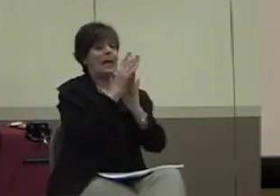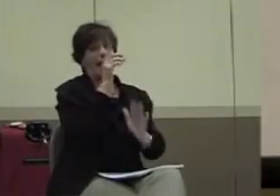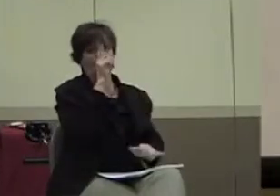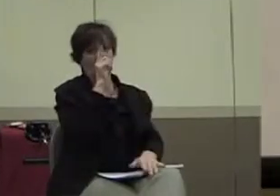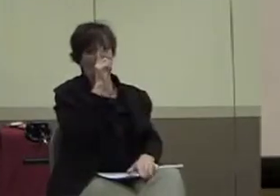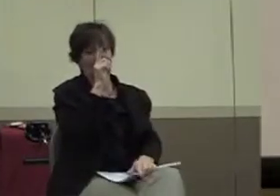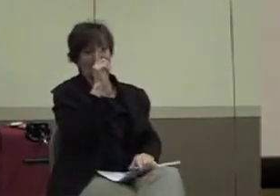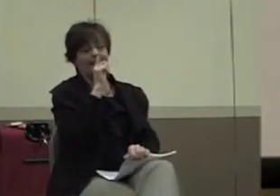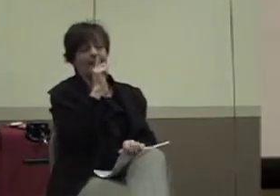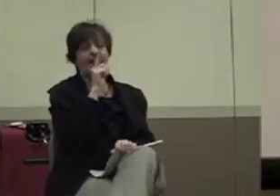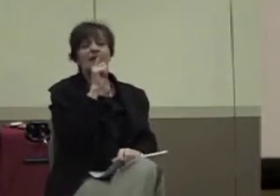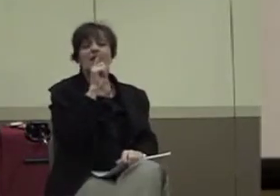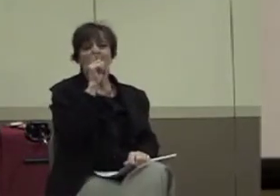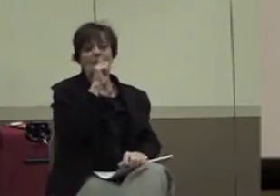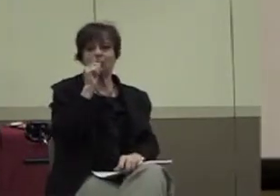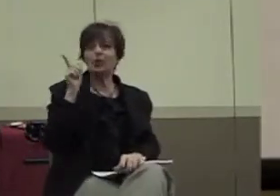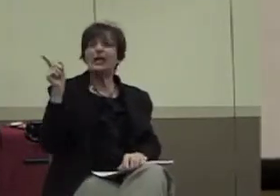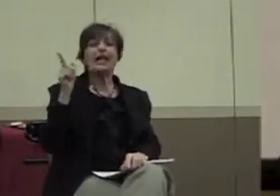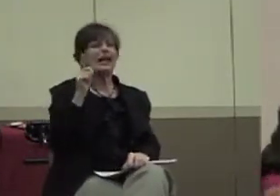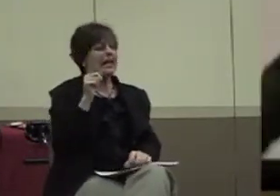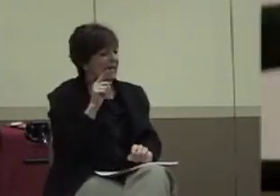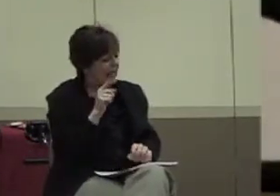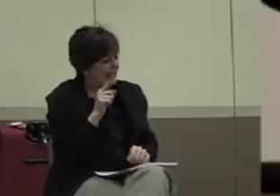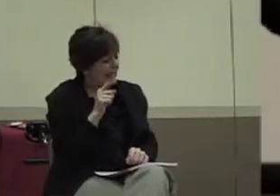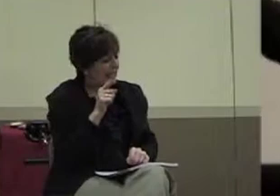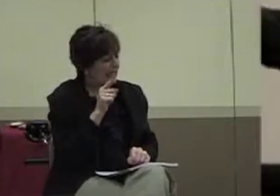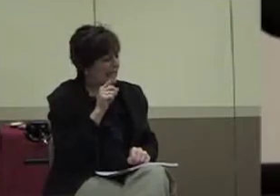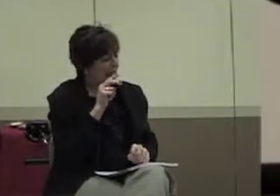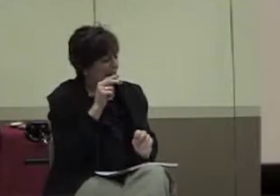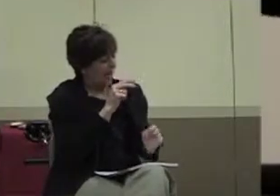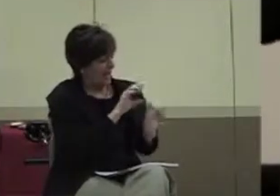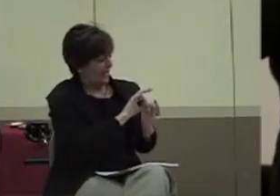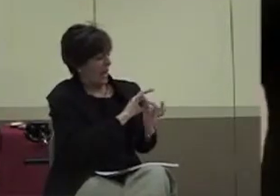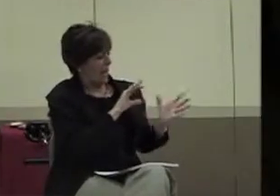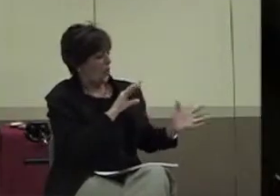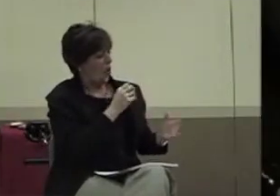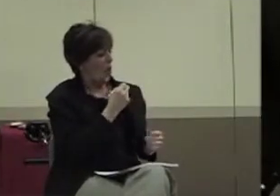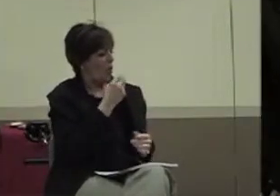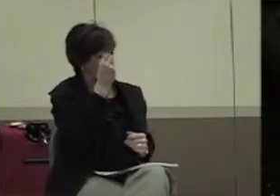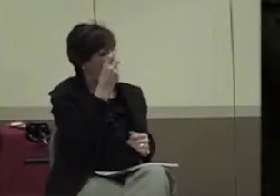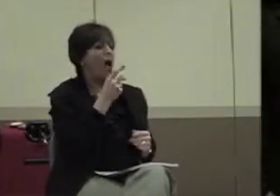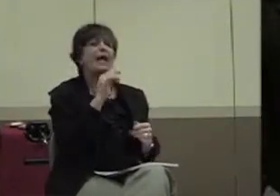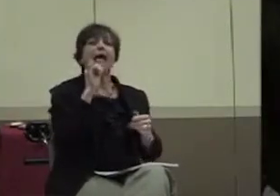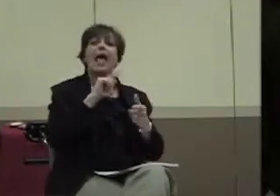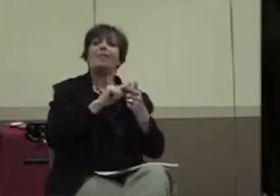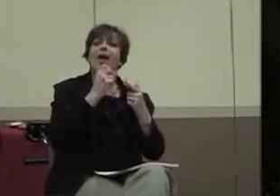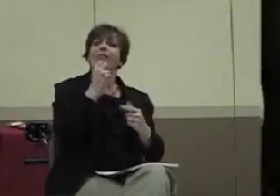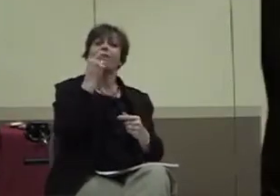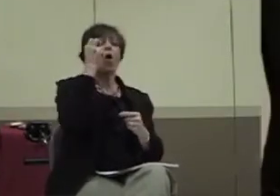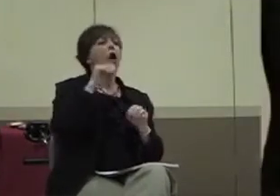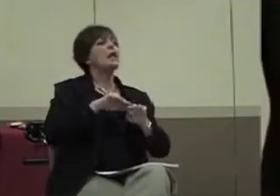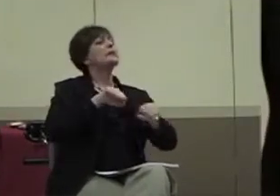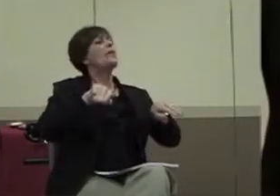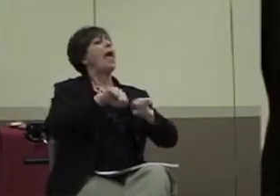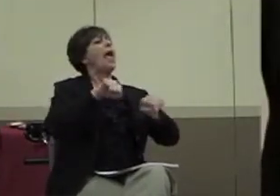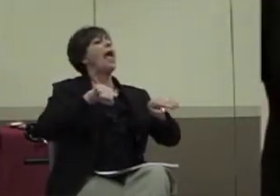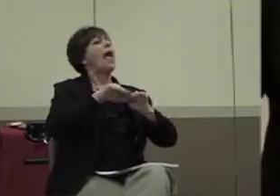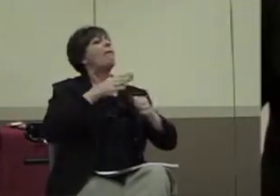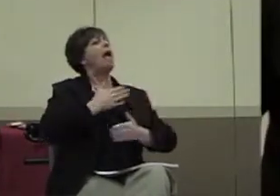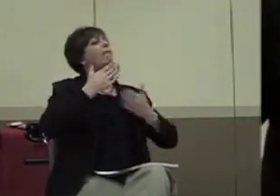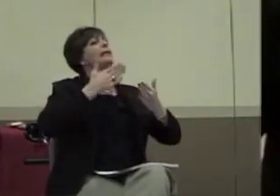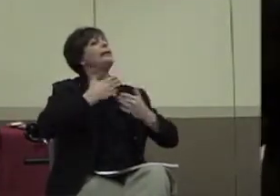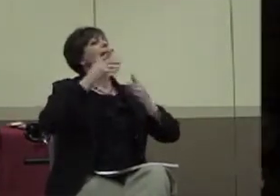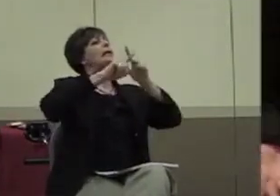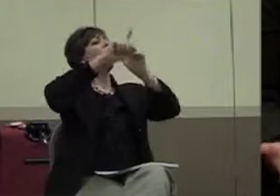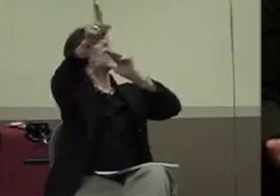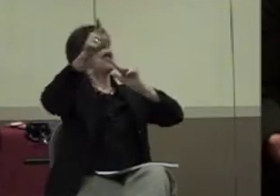fisherman leaned over the side of the boat. He gently released the frog, and the frog swam happily away. Oh, but